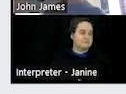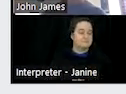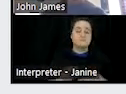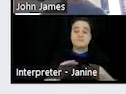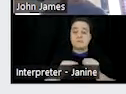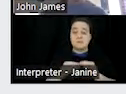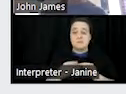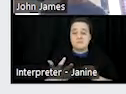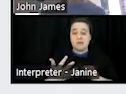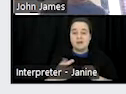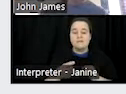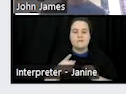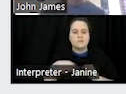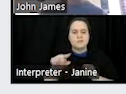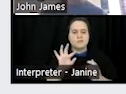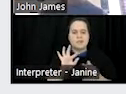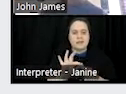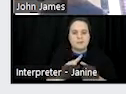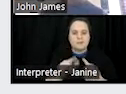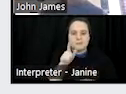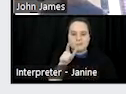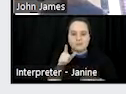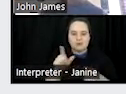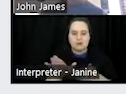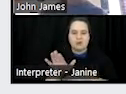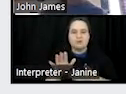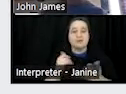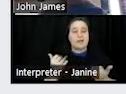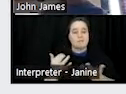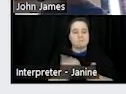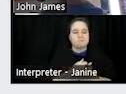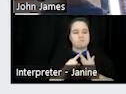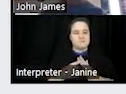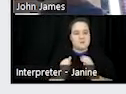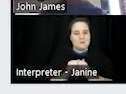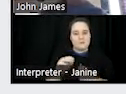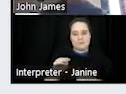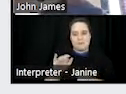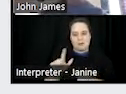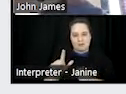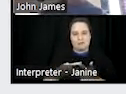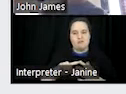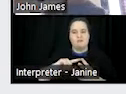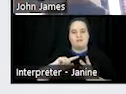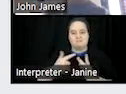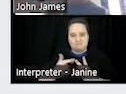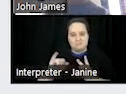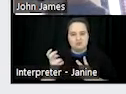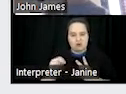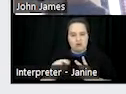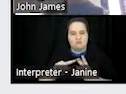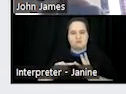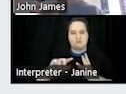are you connected with at college? And this time, I'm going to start with Michael, and then go to John, then Peach, then